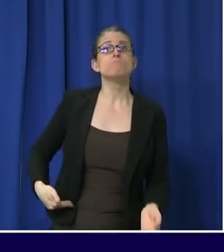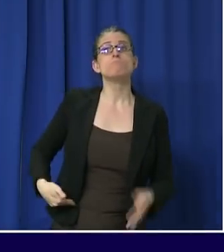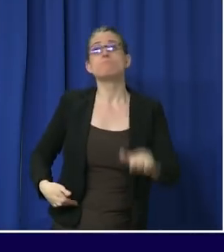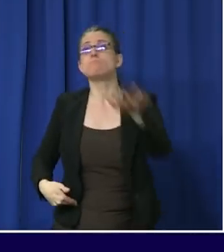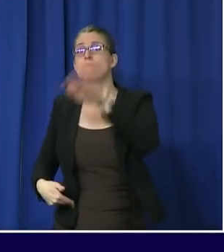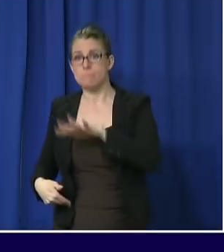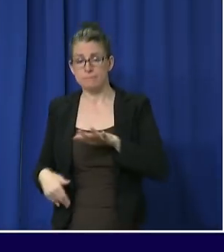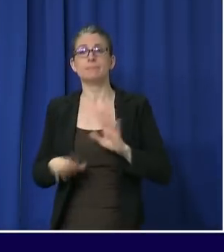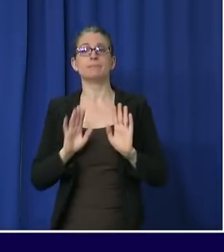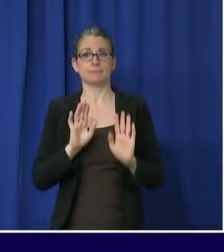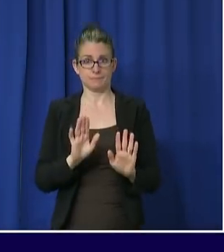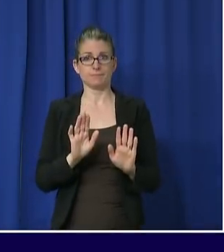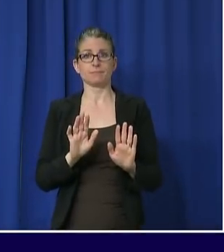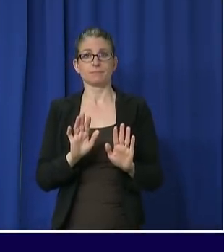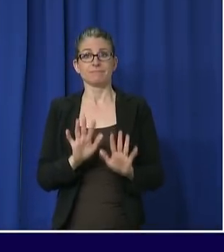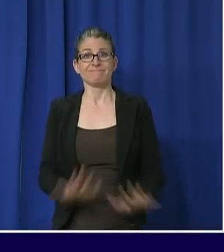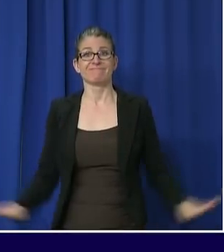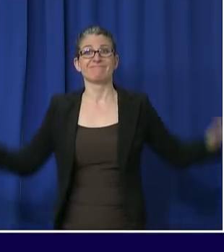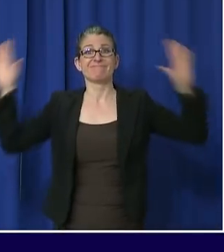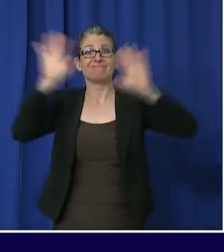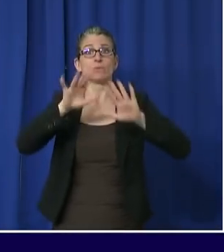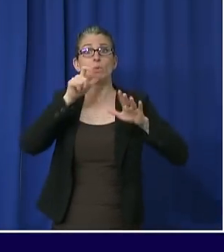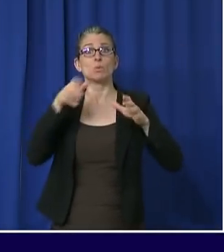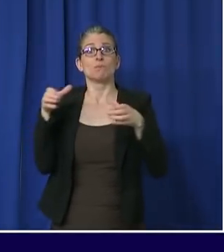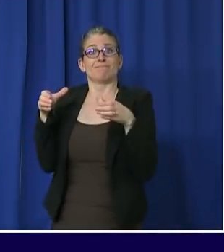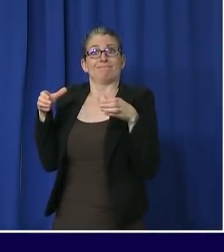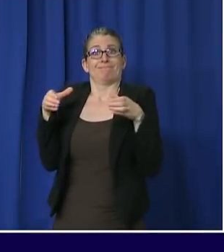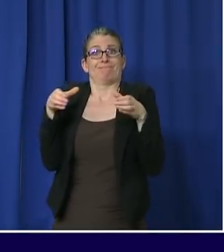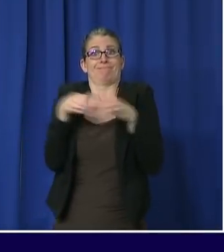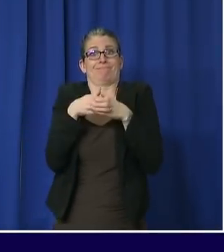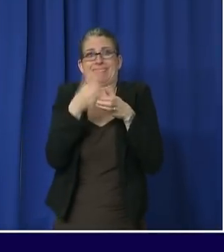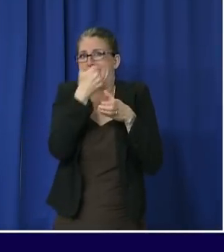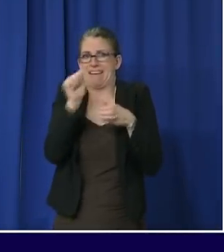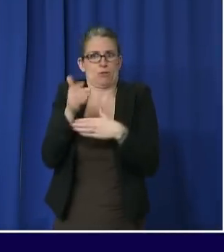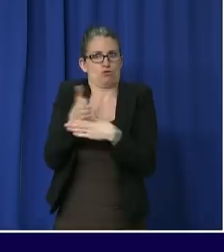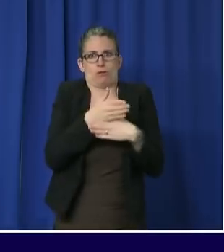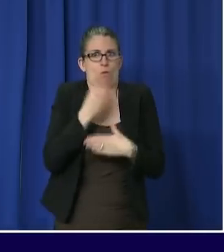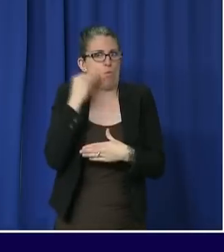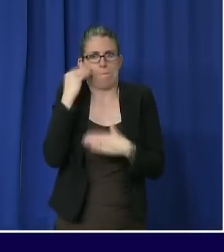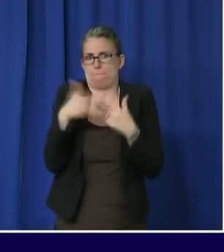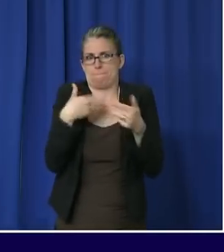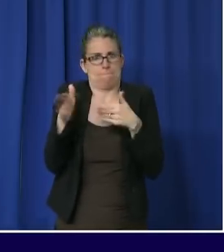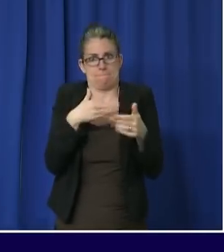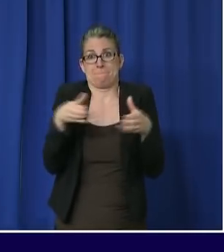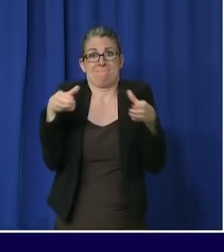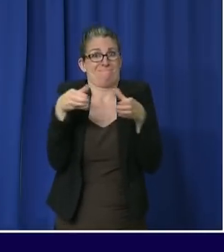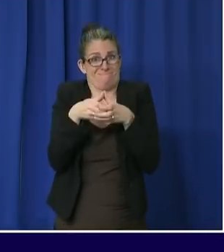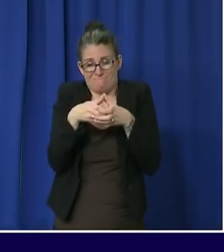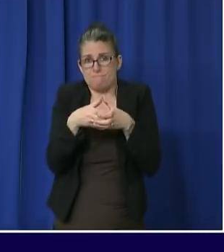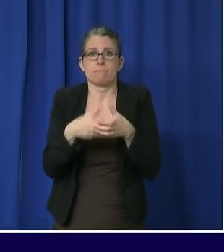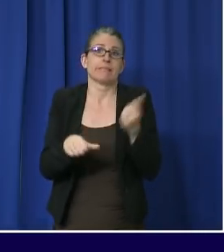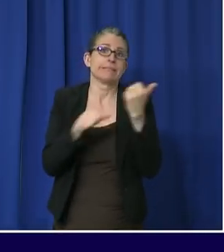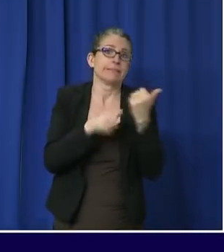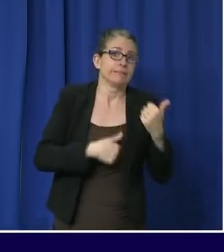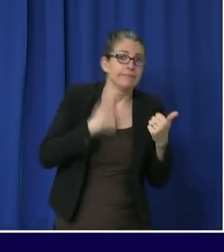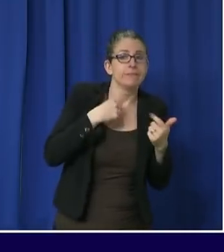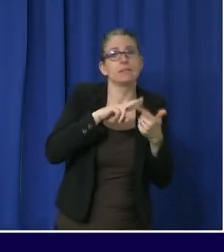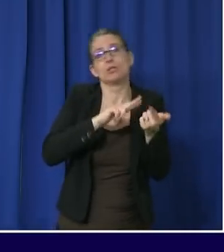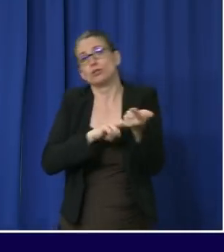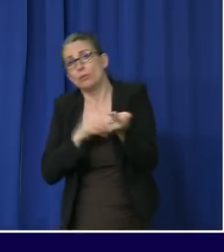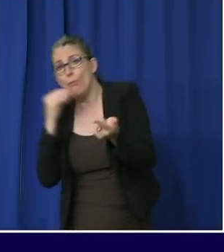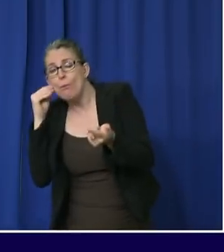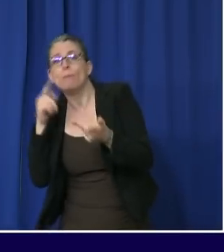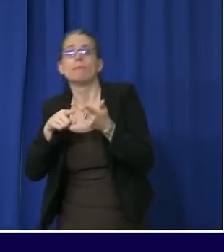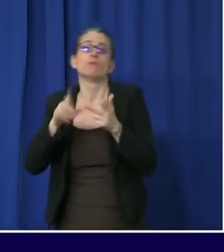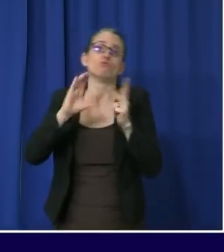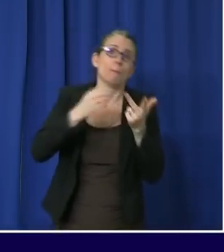congregate settings across the state, so this includes long-term care, assisted living, the Tyson Foods plant,